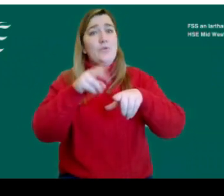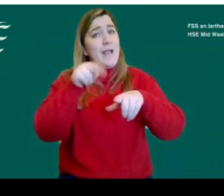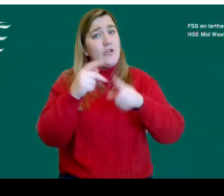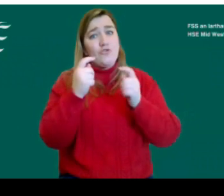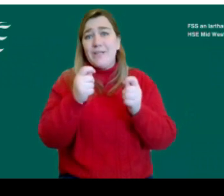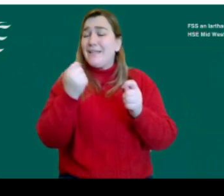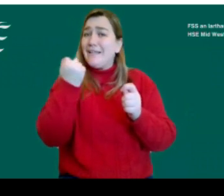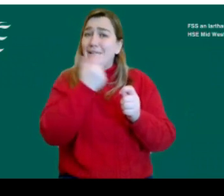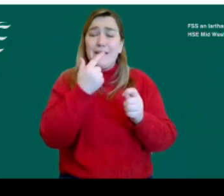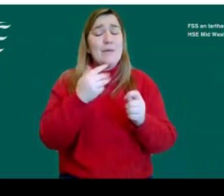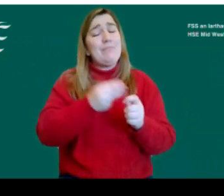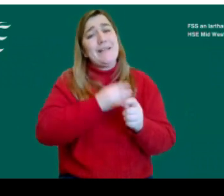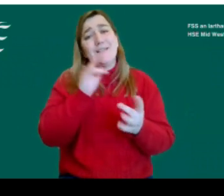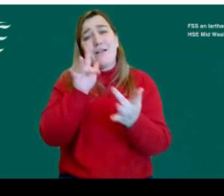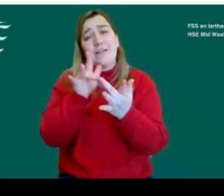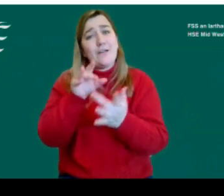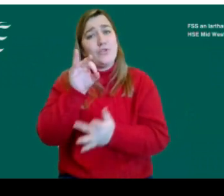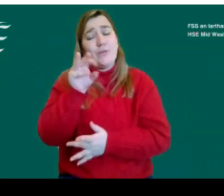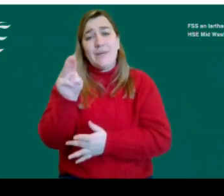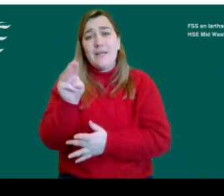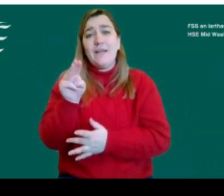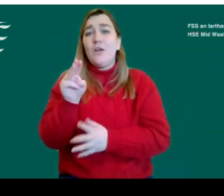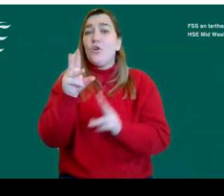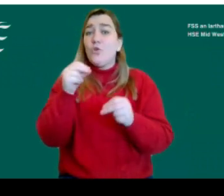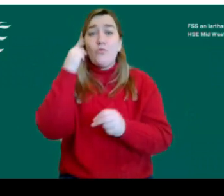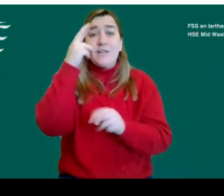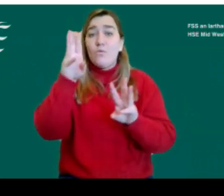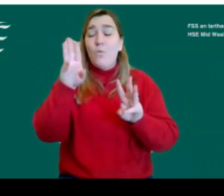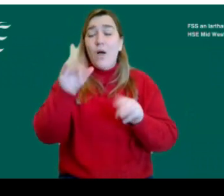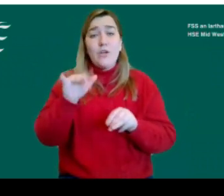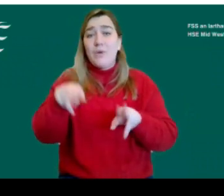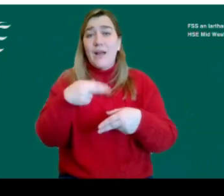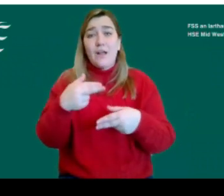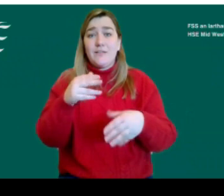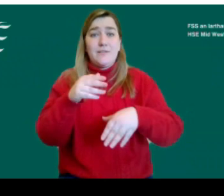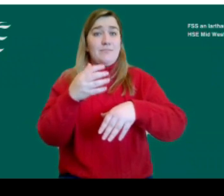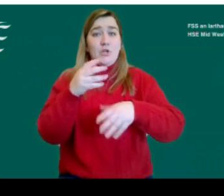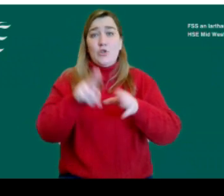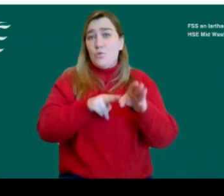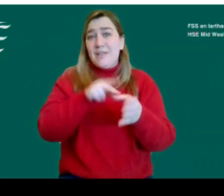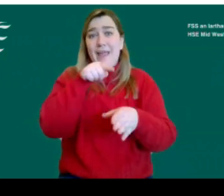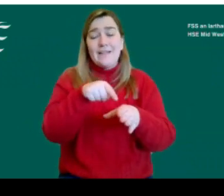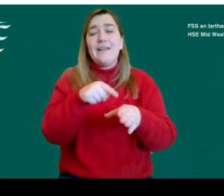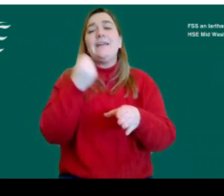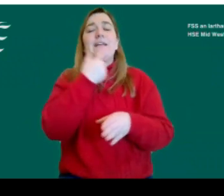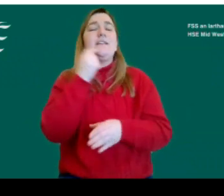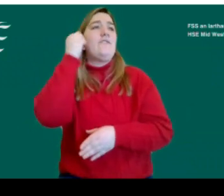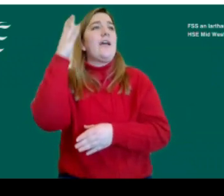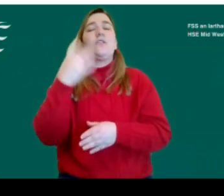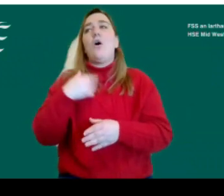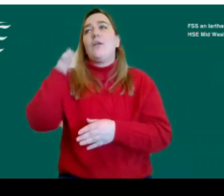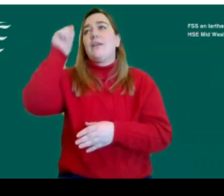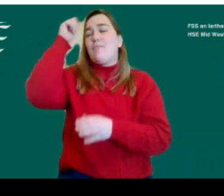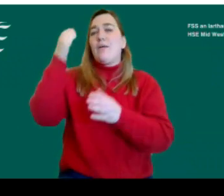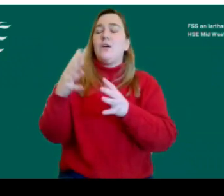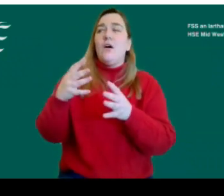that. And it's easy to forget about it when we all focus on the big kind of, the night sweats and the insomnia and the symptoms that are more florid and get the